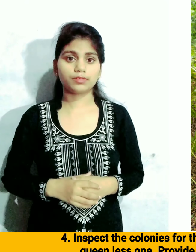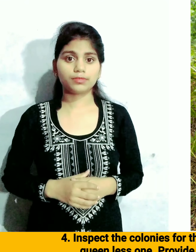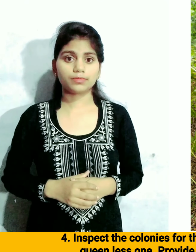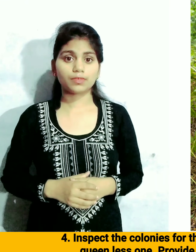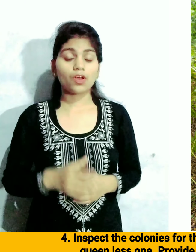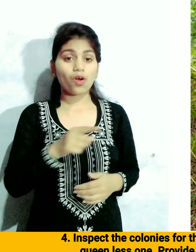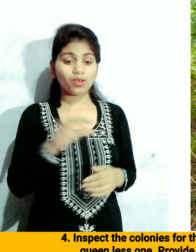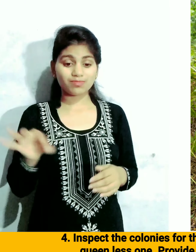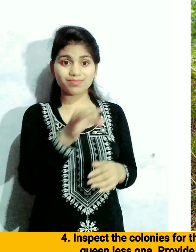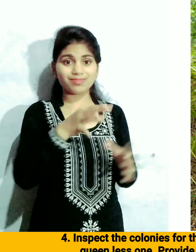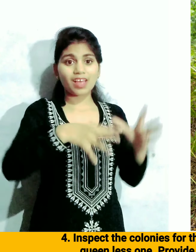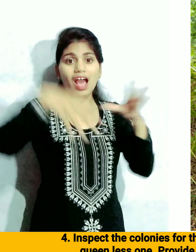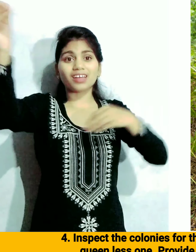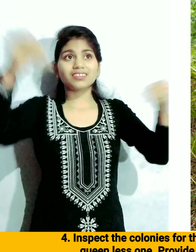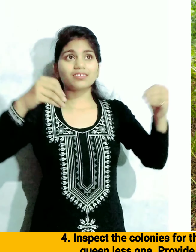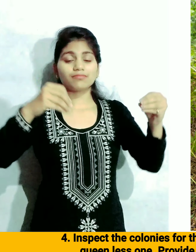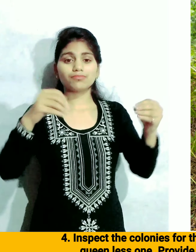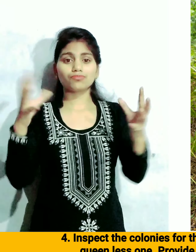other colonies.